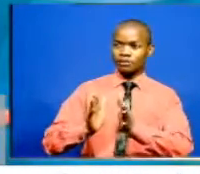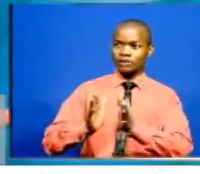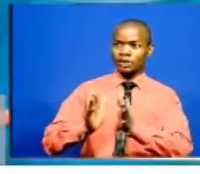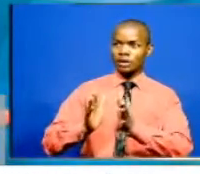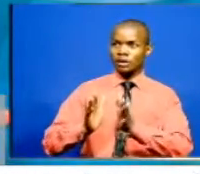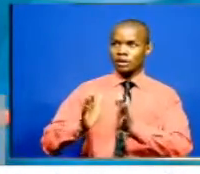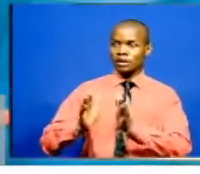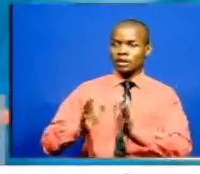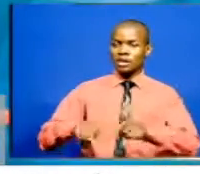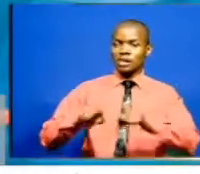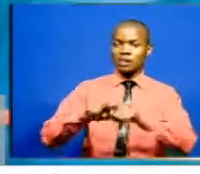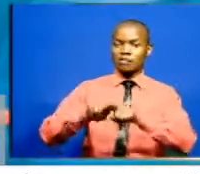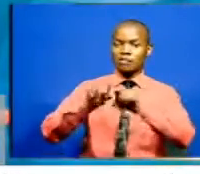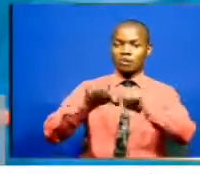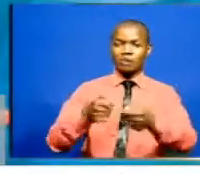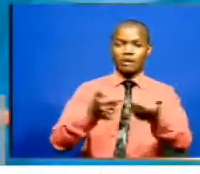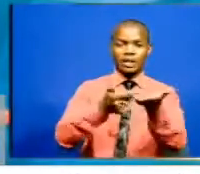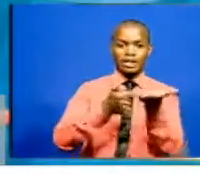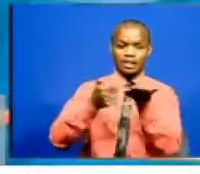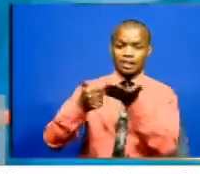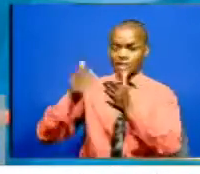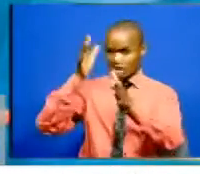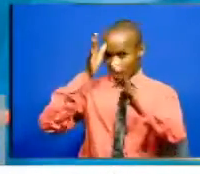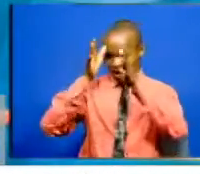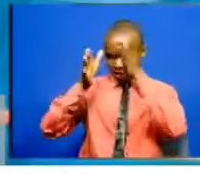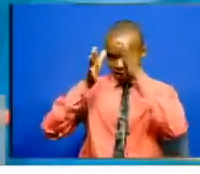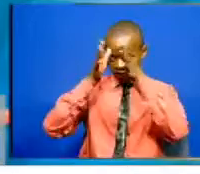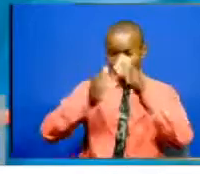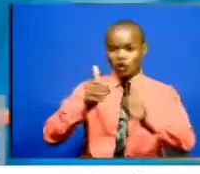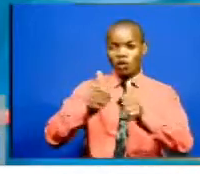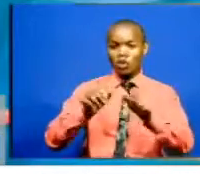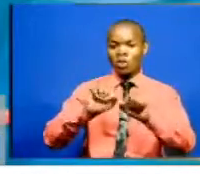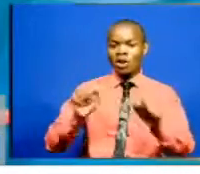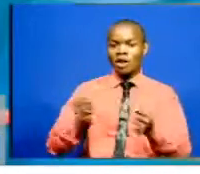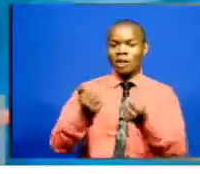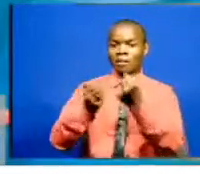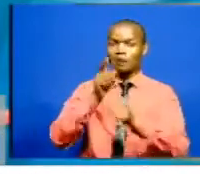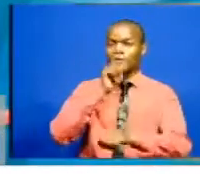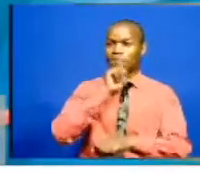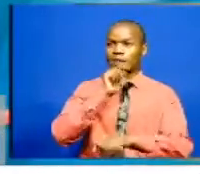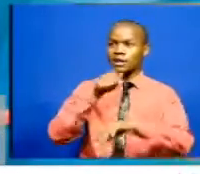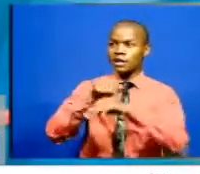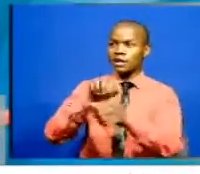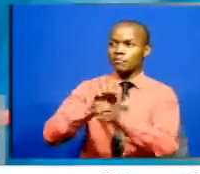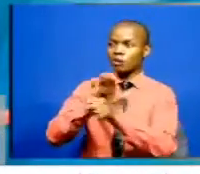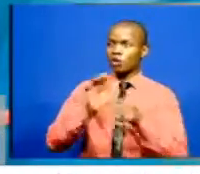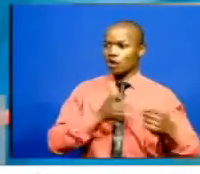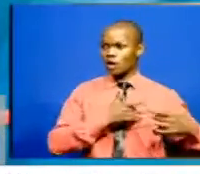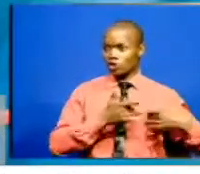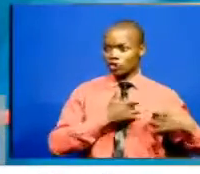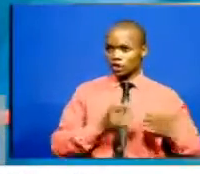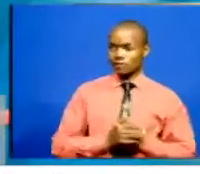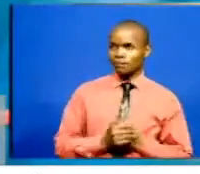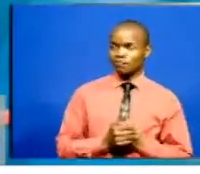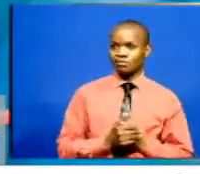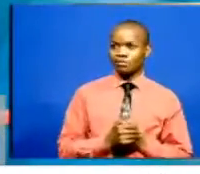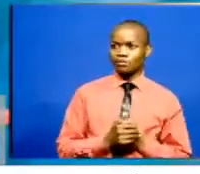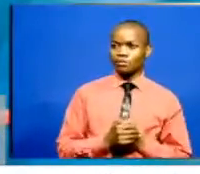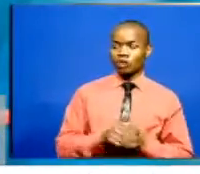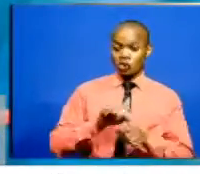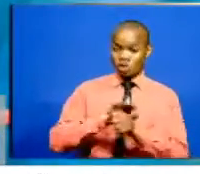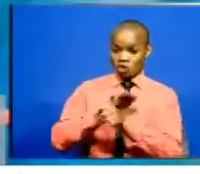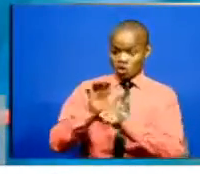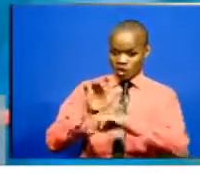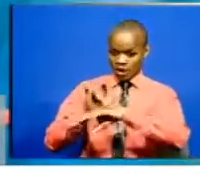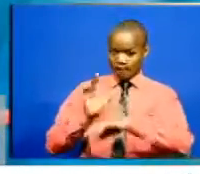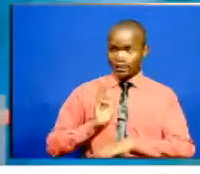look at all those innovations that have happened during COVID-19. COVID-19 has affected us,